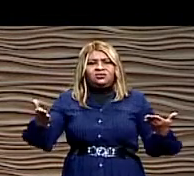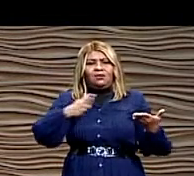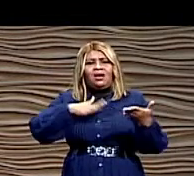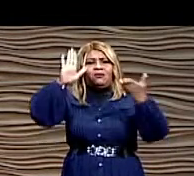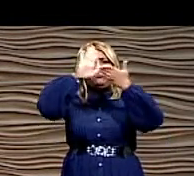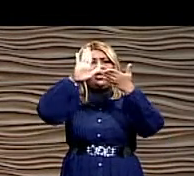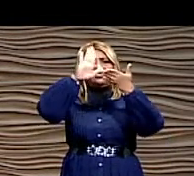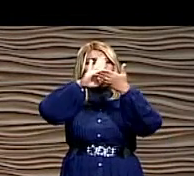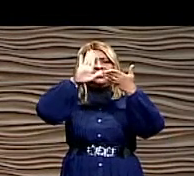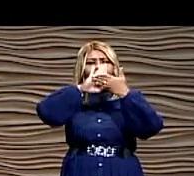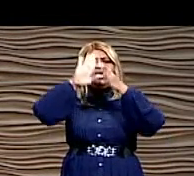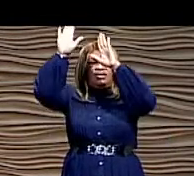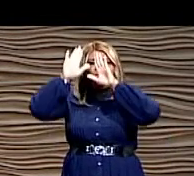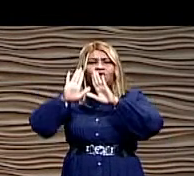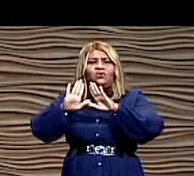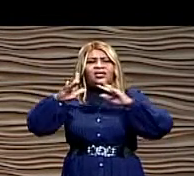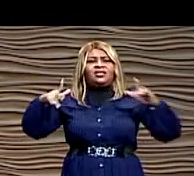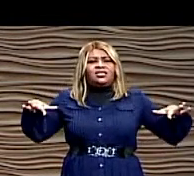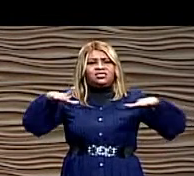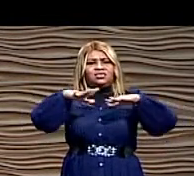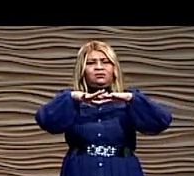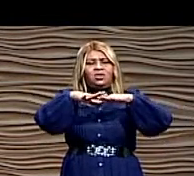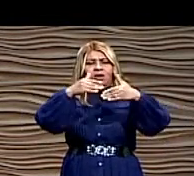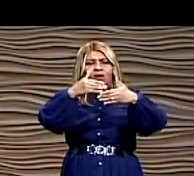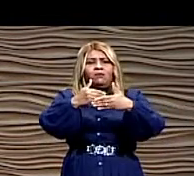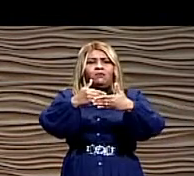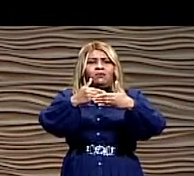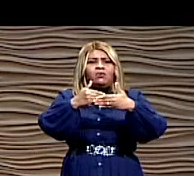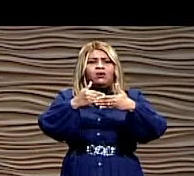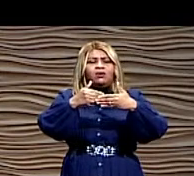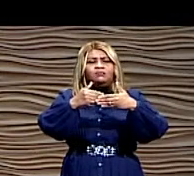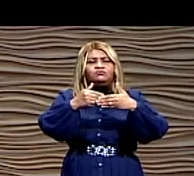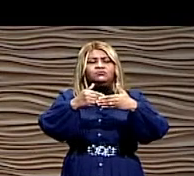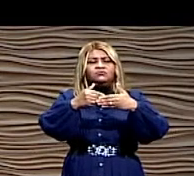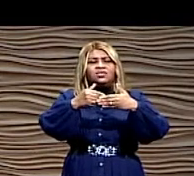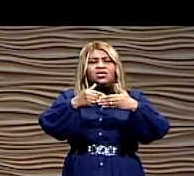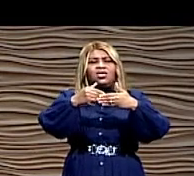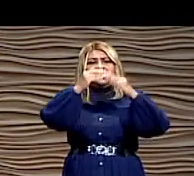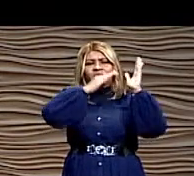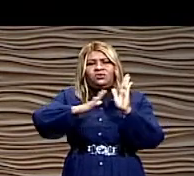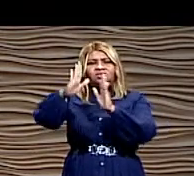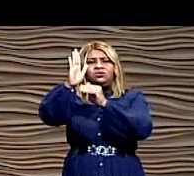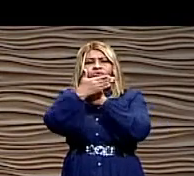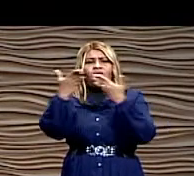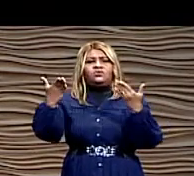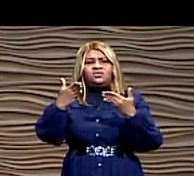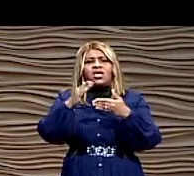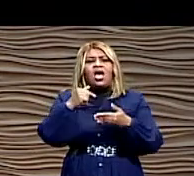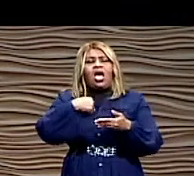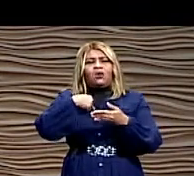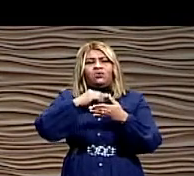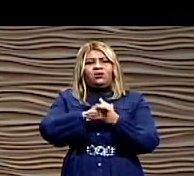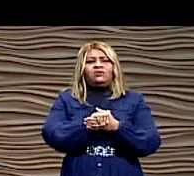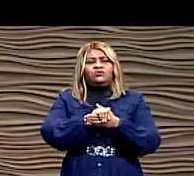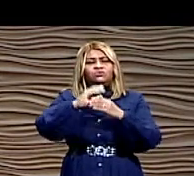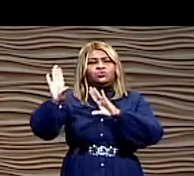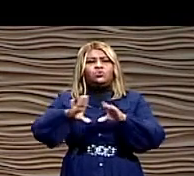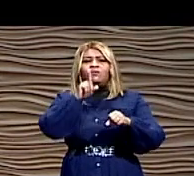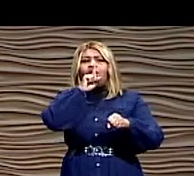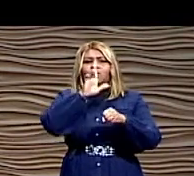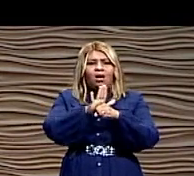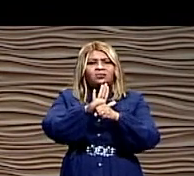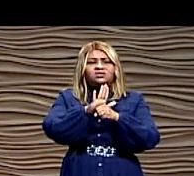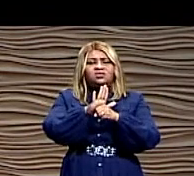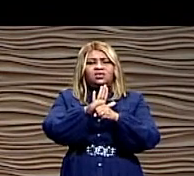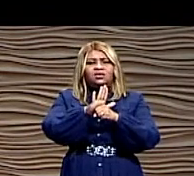praise in the great assembly. Before those who fear you, I will fulfill my vows. The poor will eat and